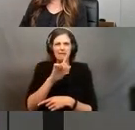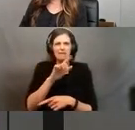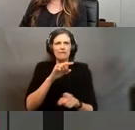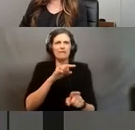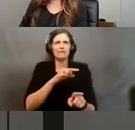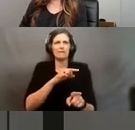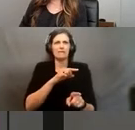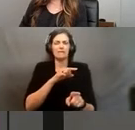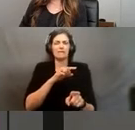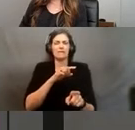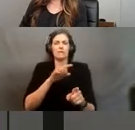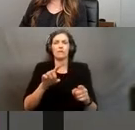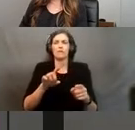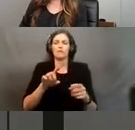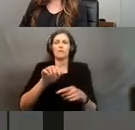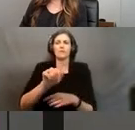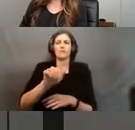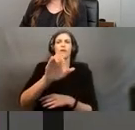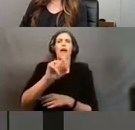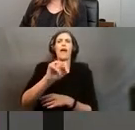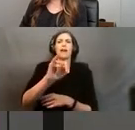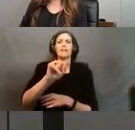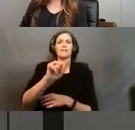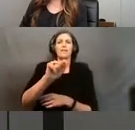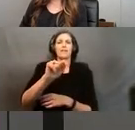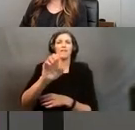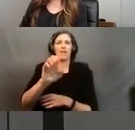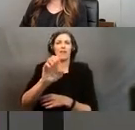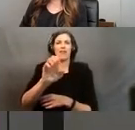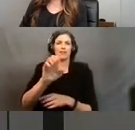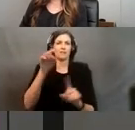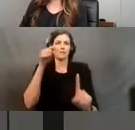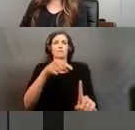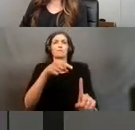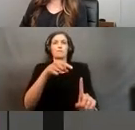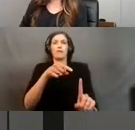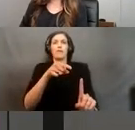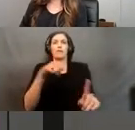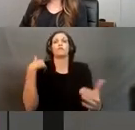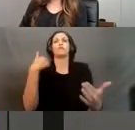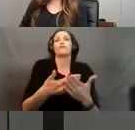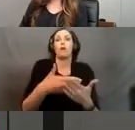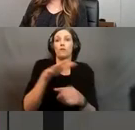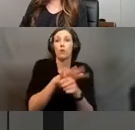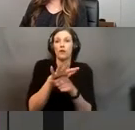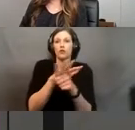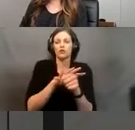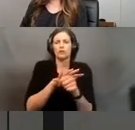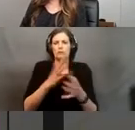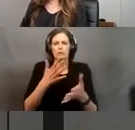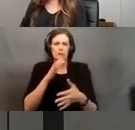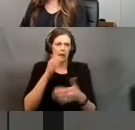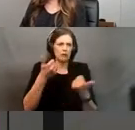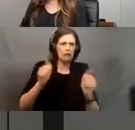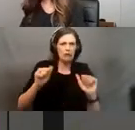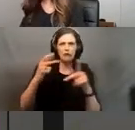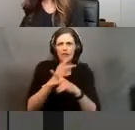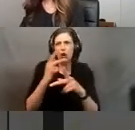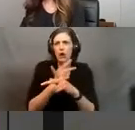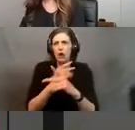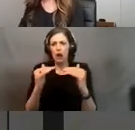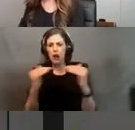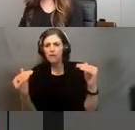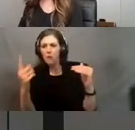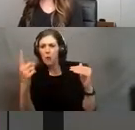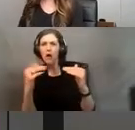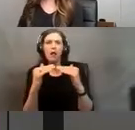activate the arrow and you get to that location. No trying to figure out whether it's on level one or